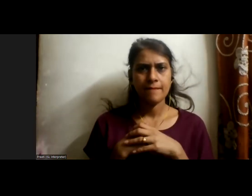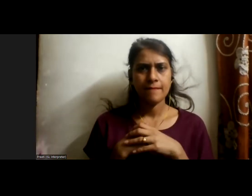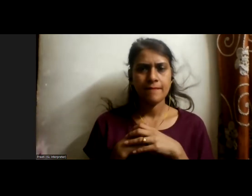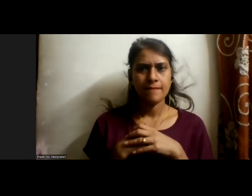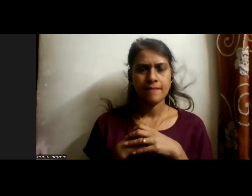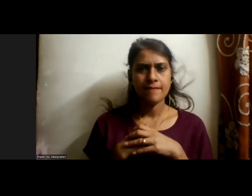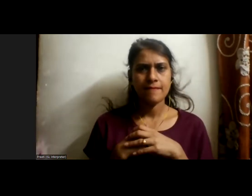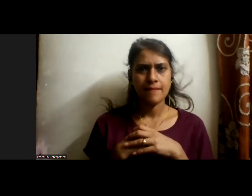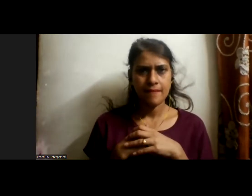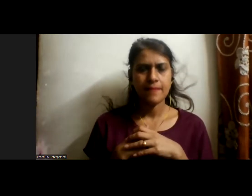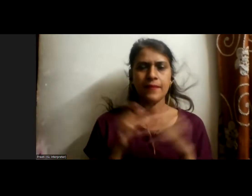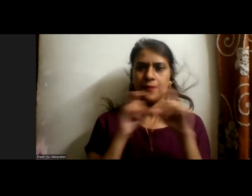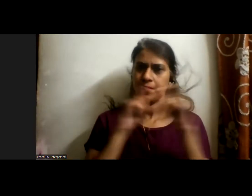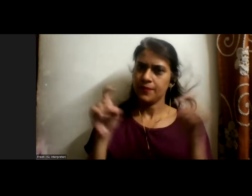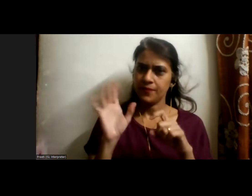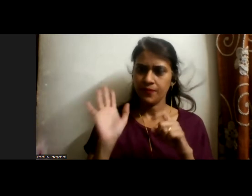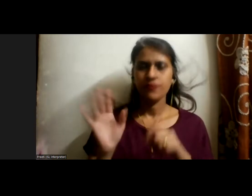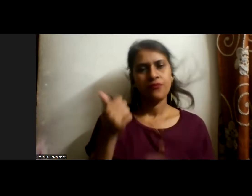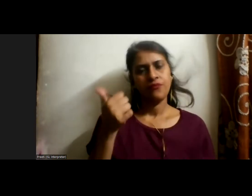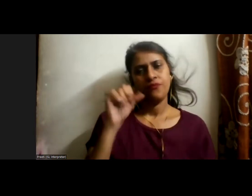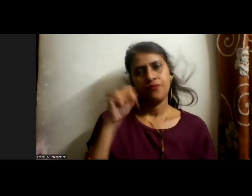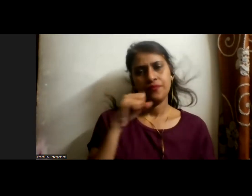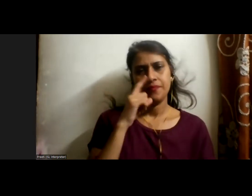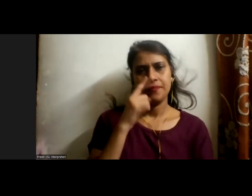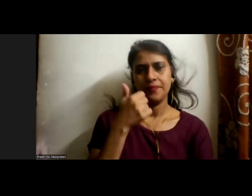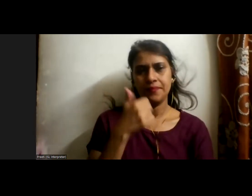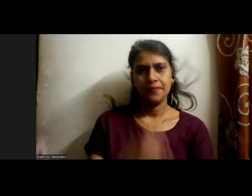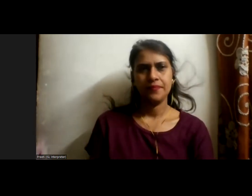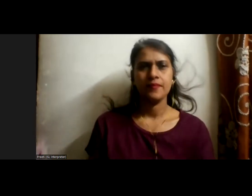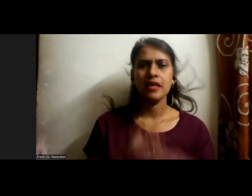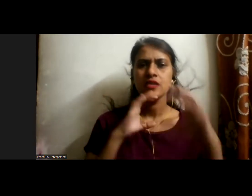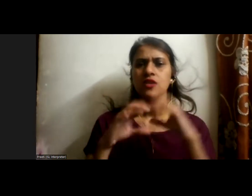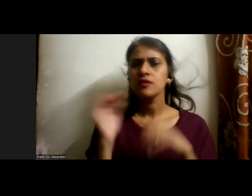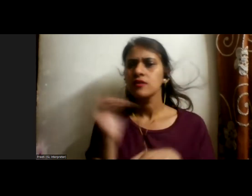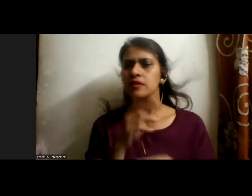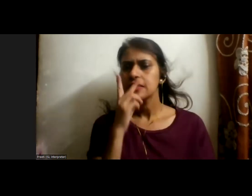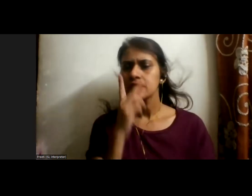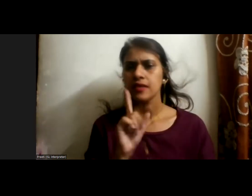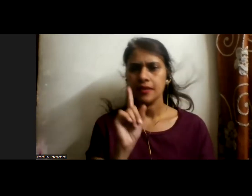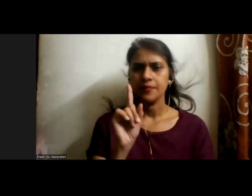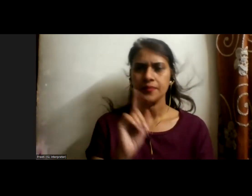Yeah. Okay. There is someone in the chat box. Ashwin.